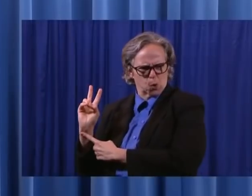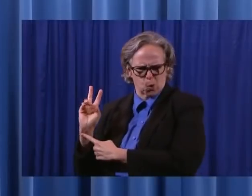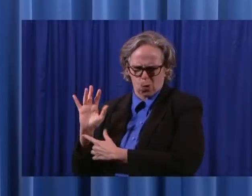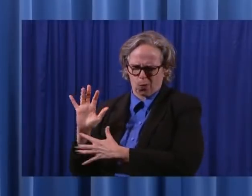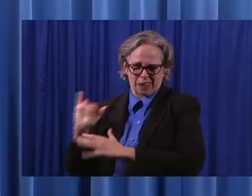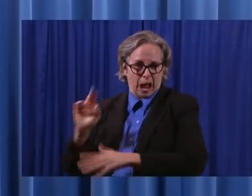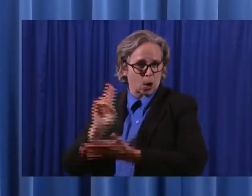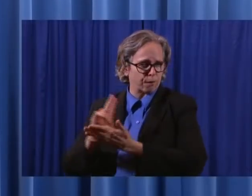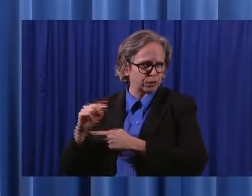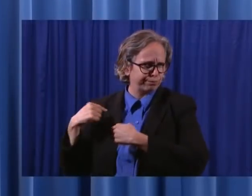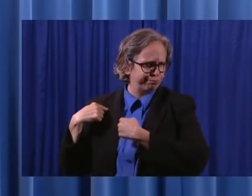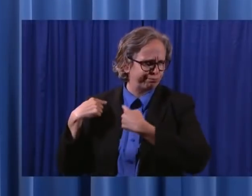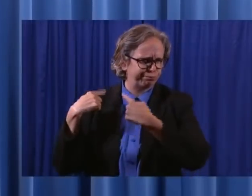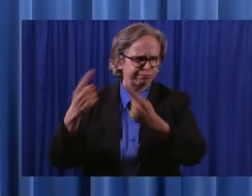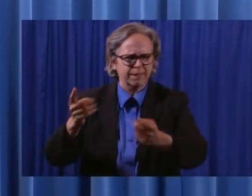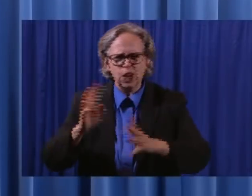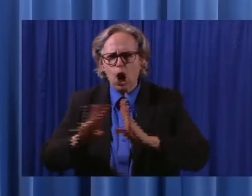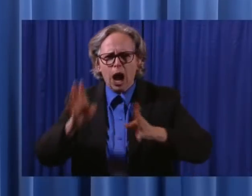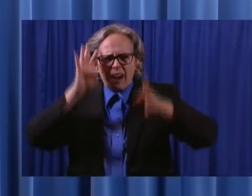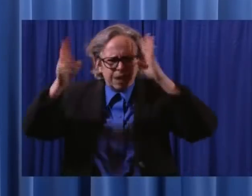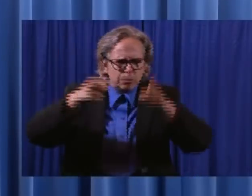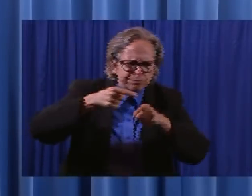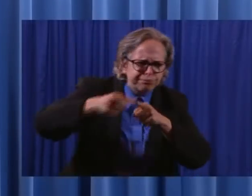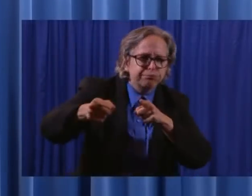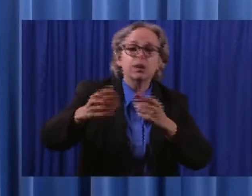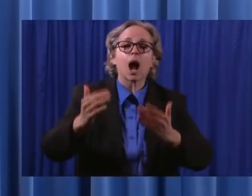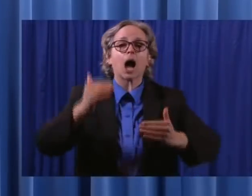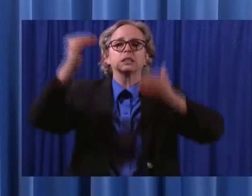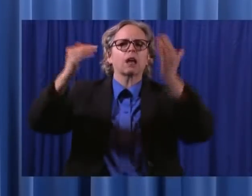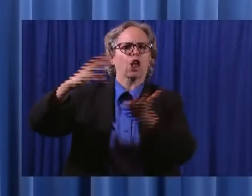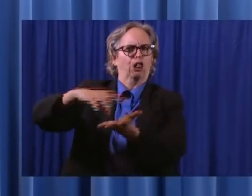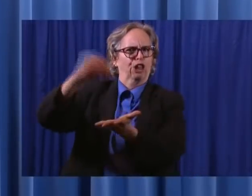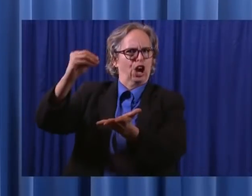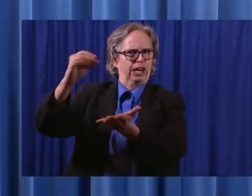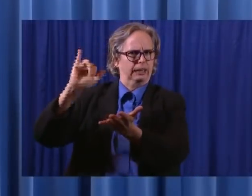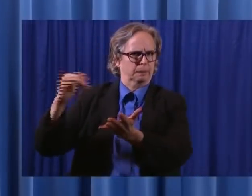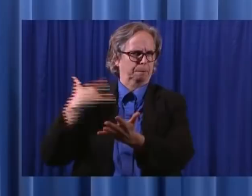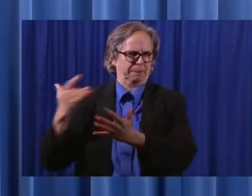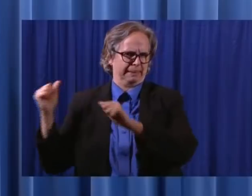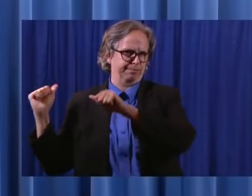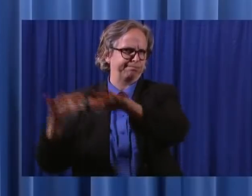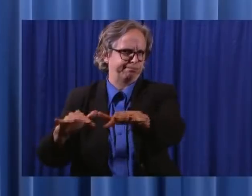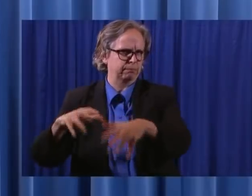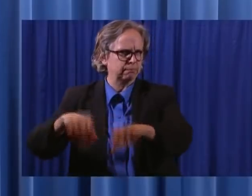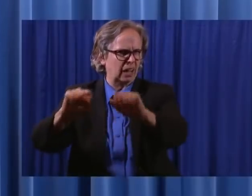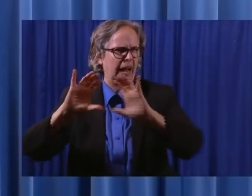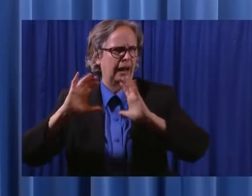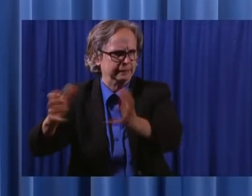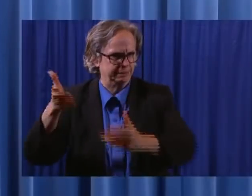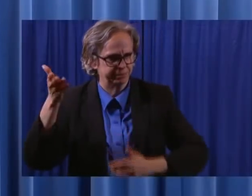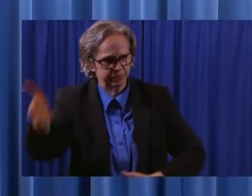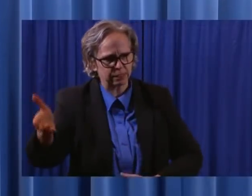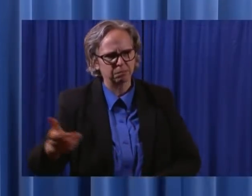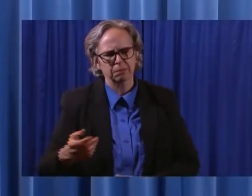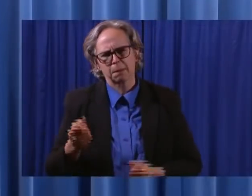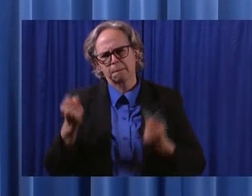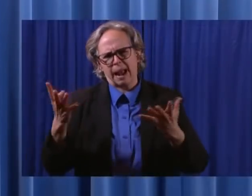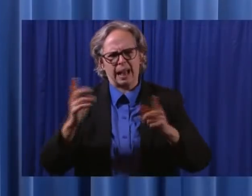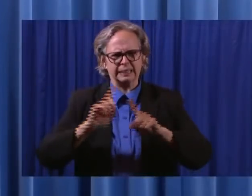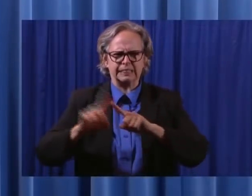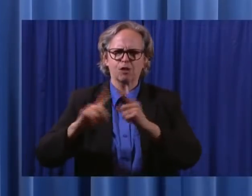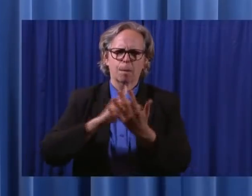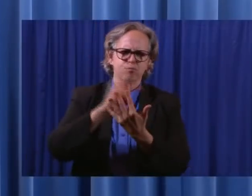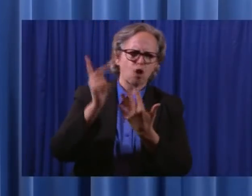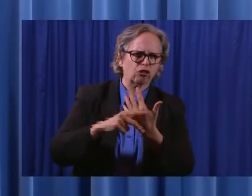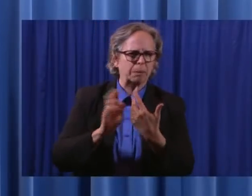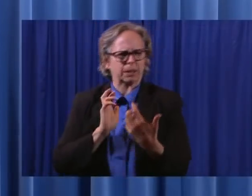providing education for adult learners. The university offers applied in-demand undergraduate master's and doctorate programs that enable